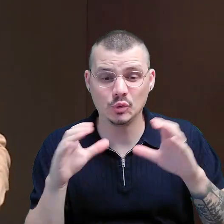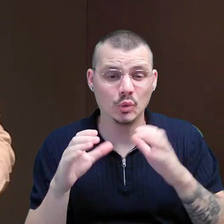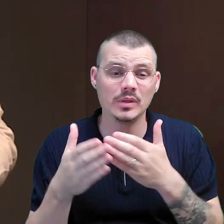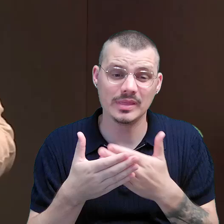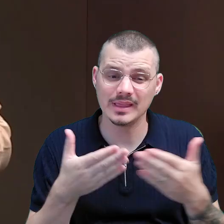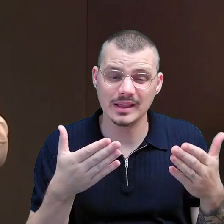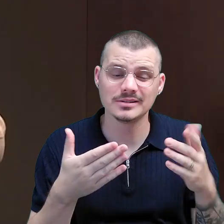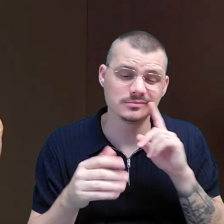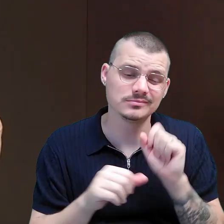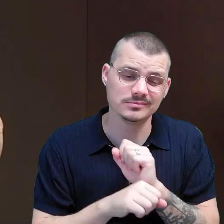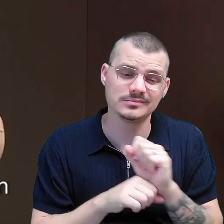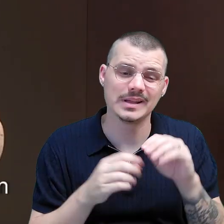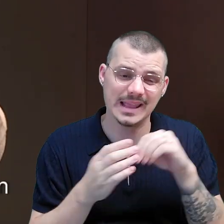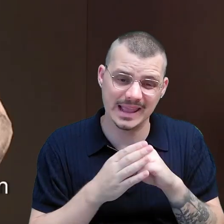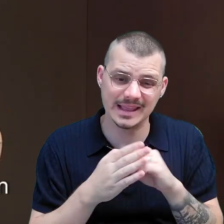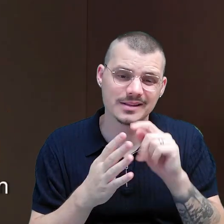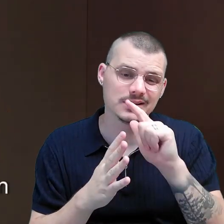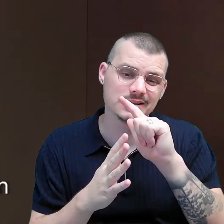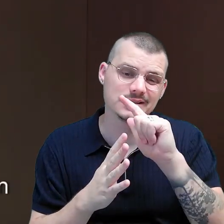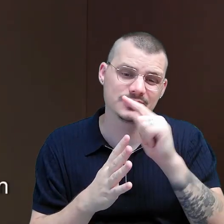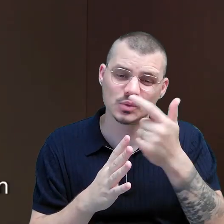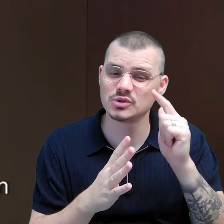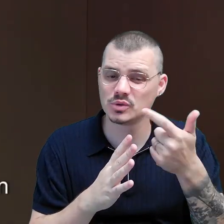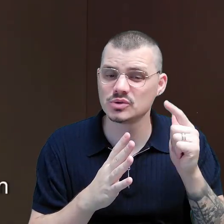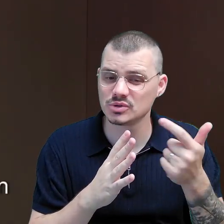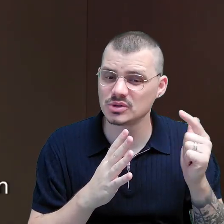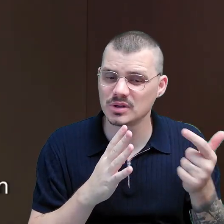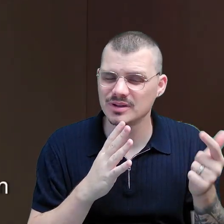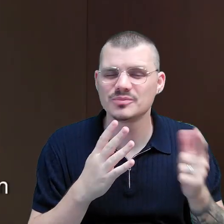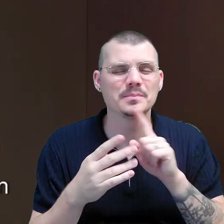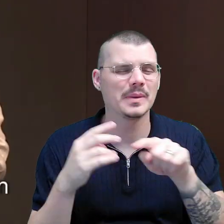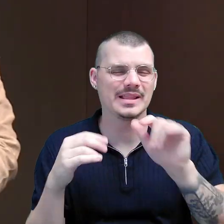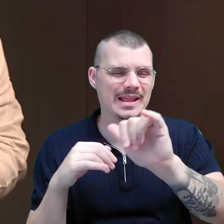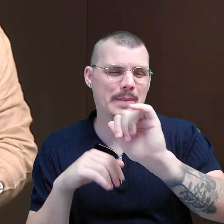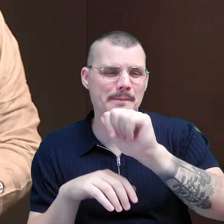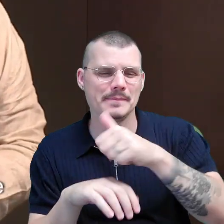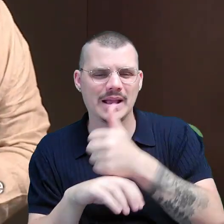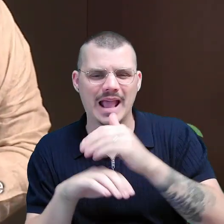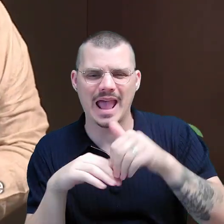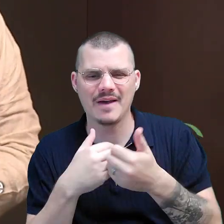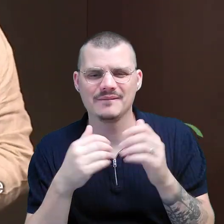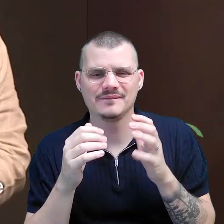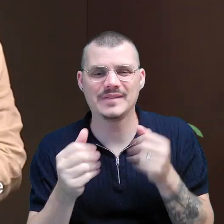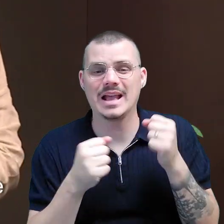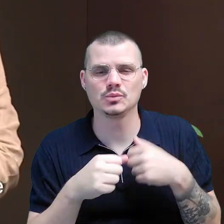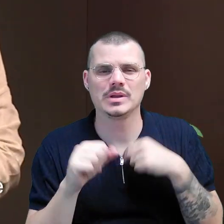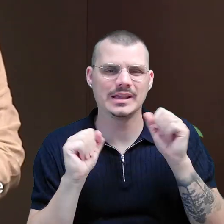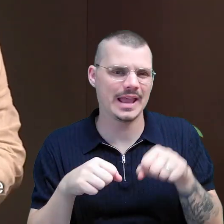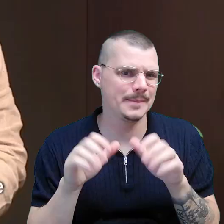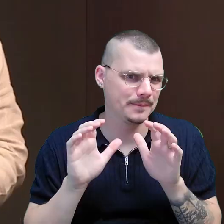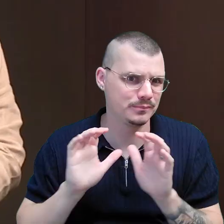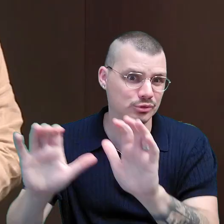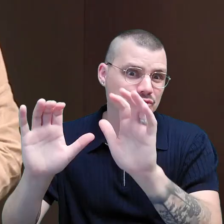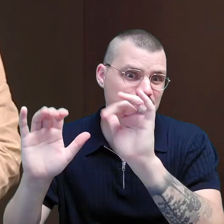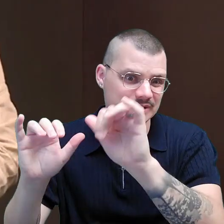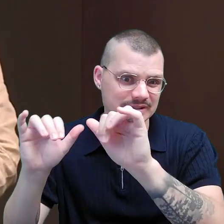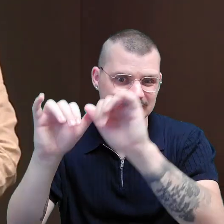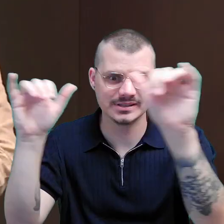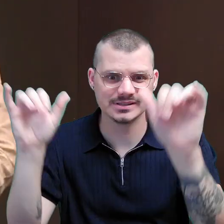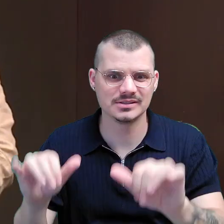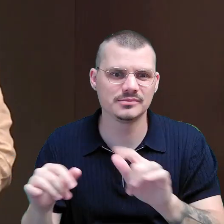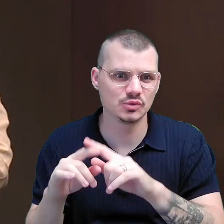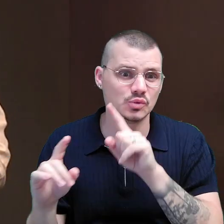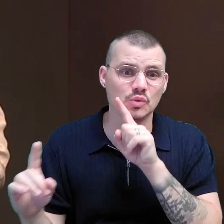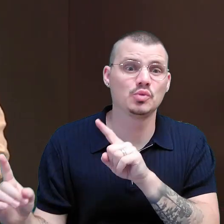in a sort of a sequential order based on how fast we can push the system, the healthcare